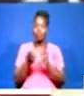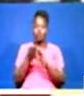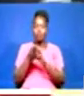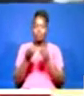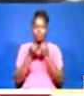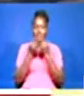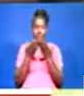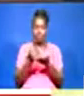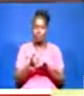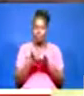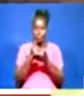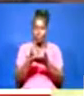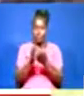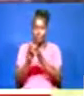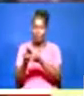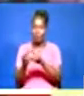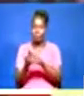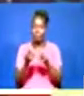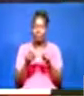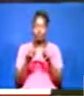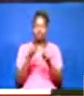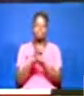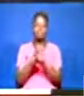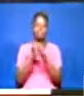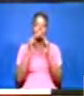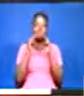interventions. Residents were also urged to continue preserving